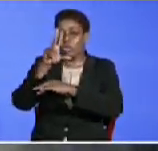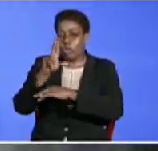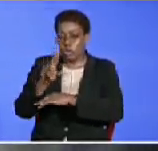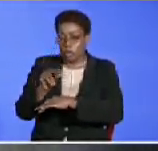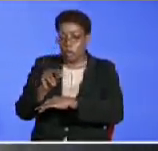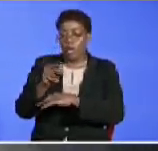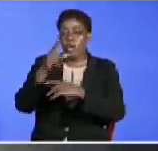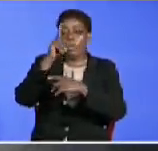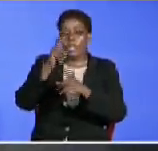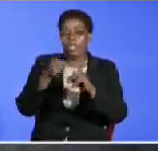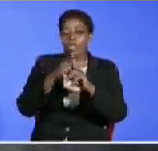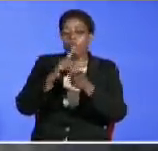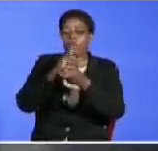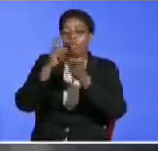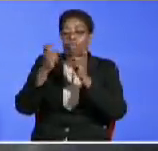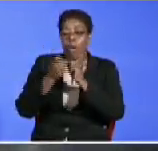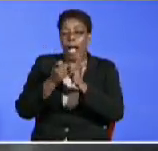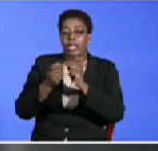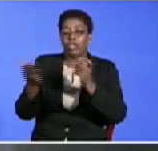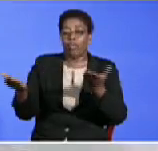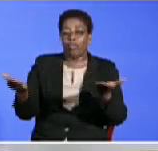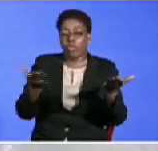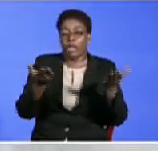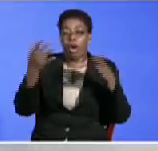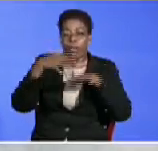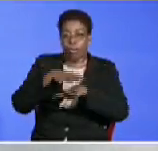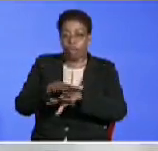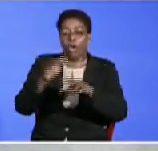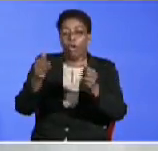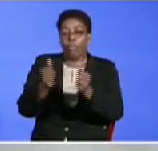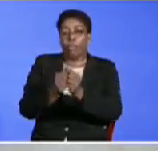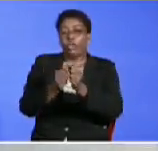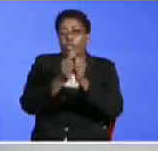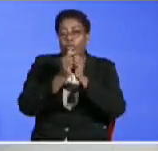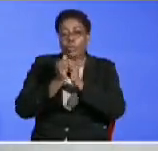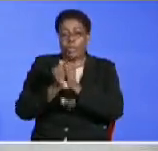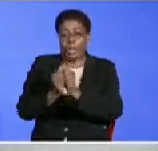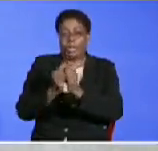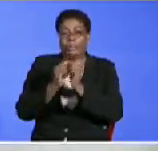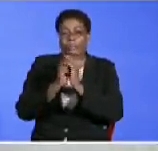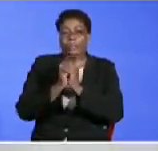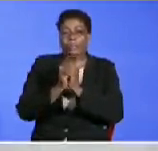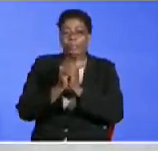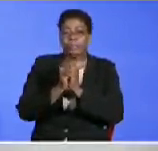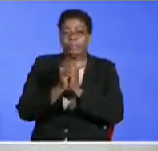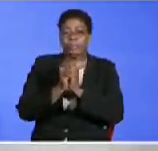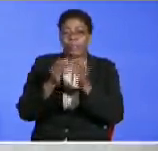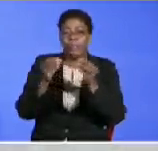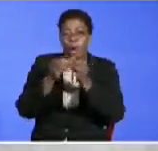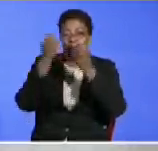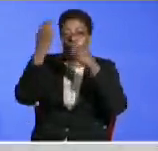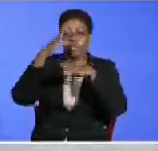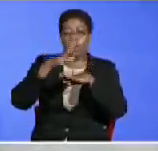of trying to really marry the two kind of objectives together. More information on the